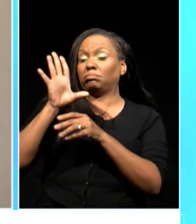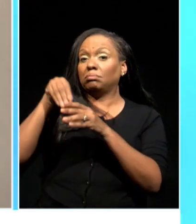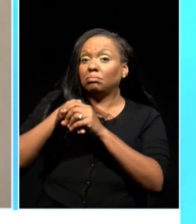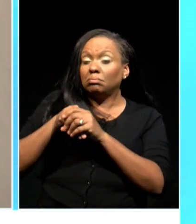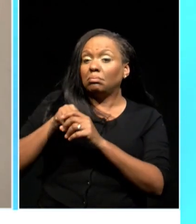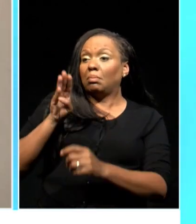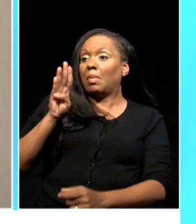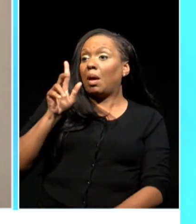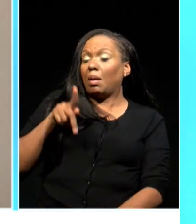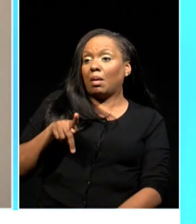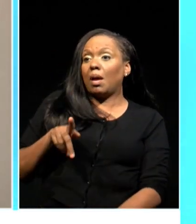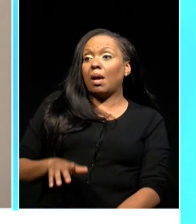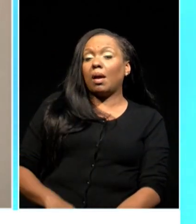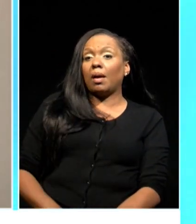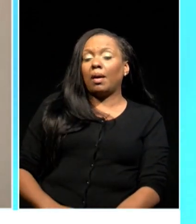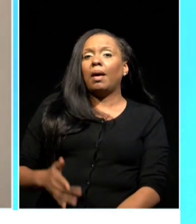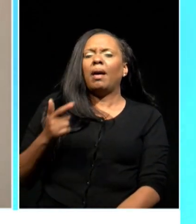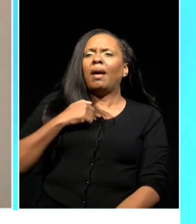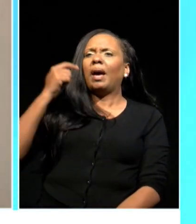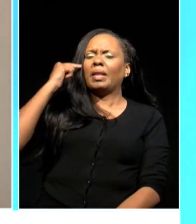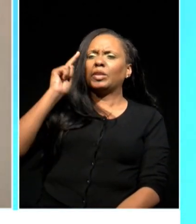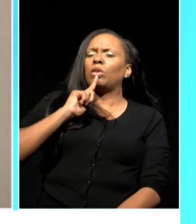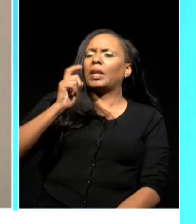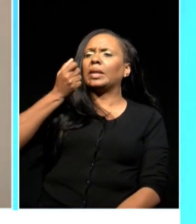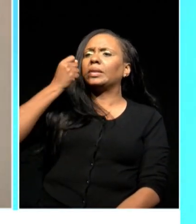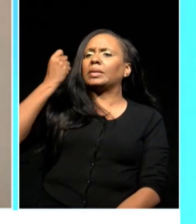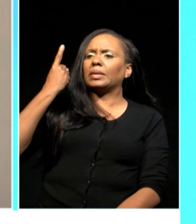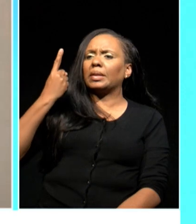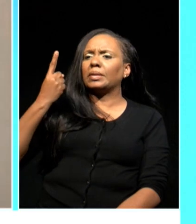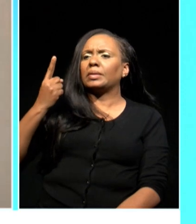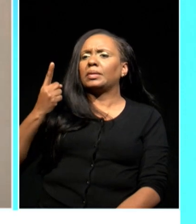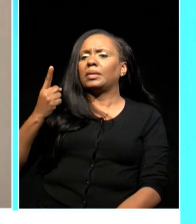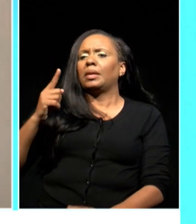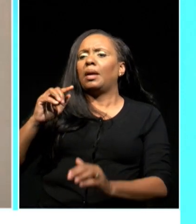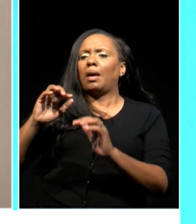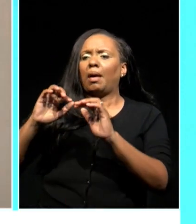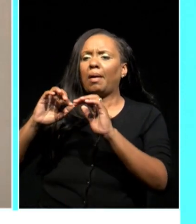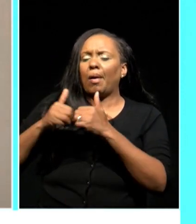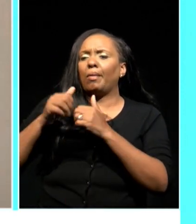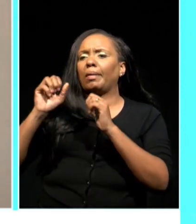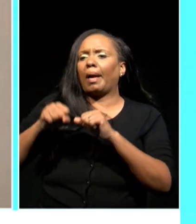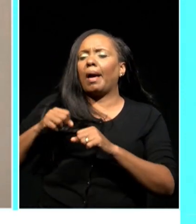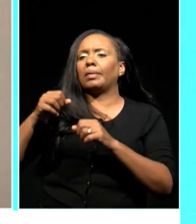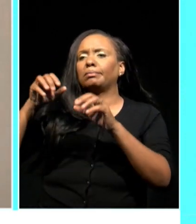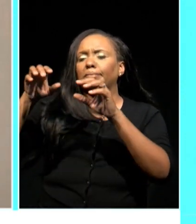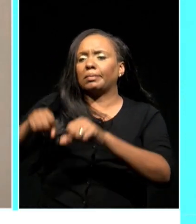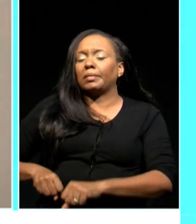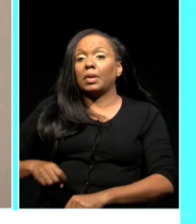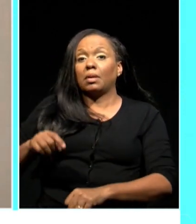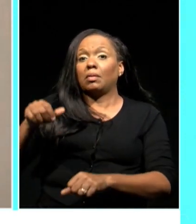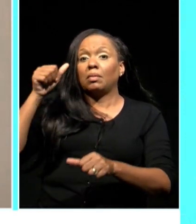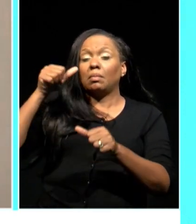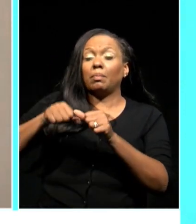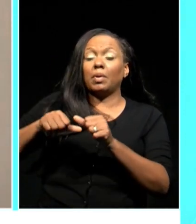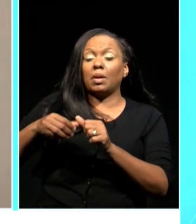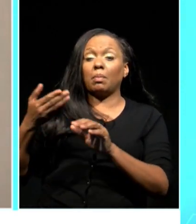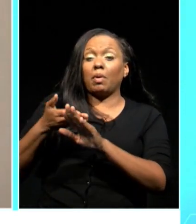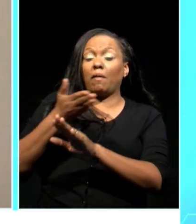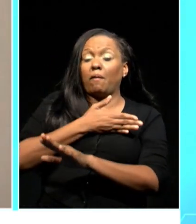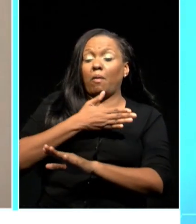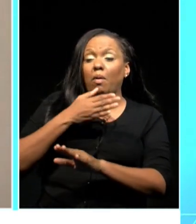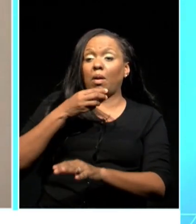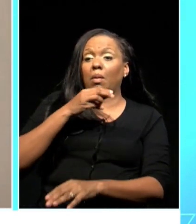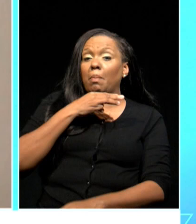prime ministers that really understands succession. Well, I mean, her predecessor as well, or Renata, understood succession as well too. So I think that